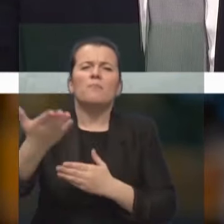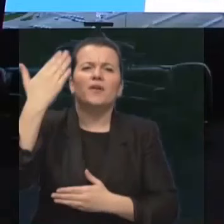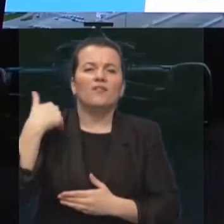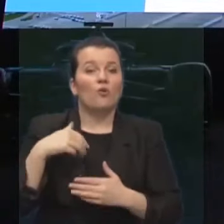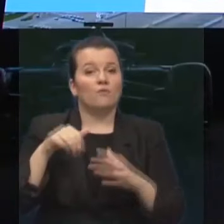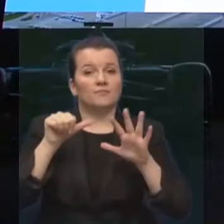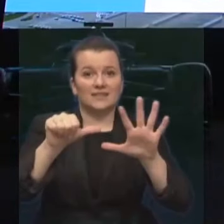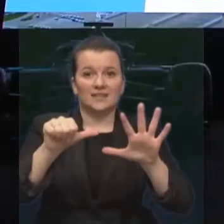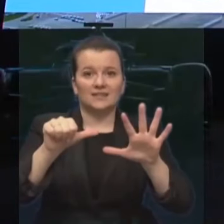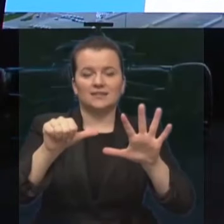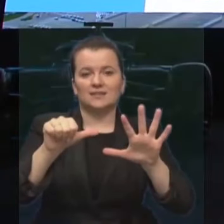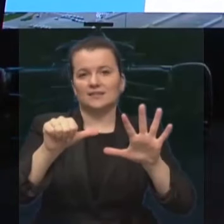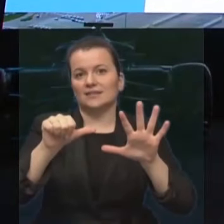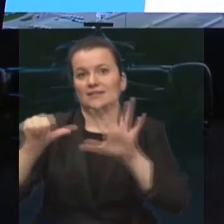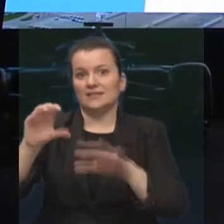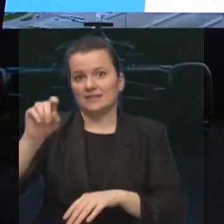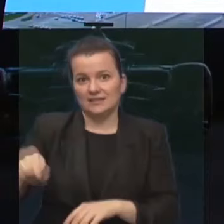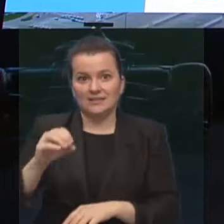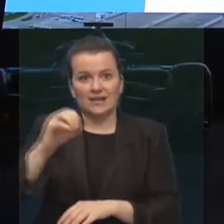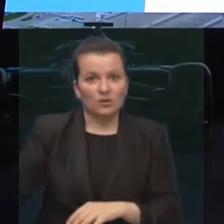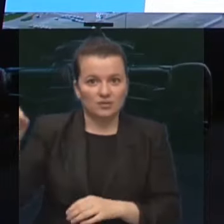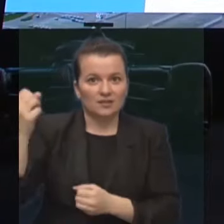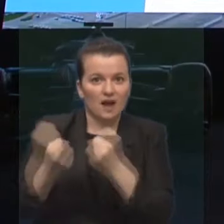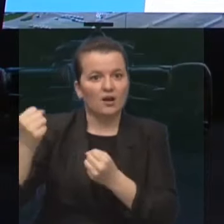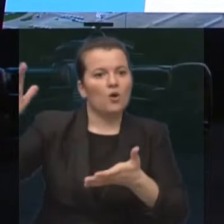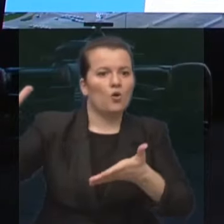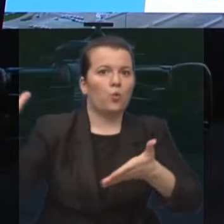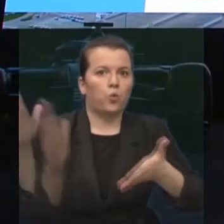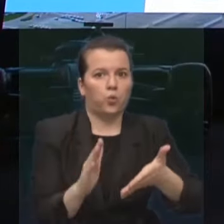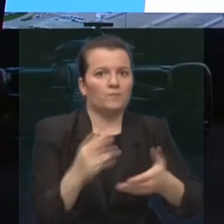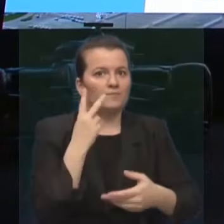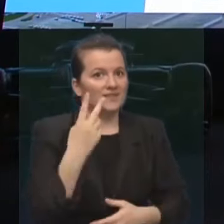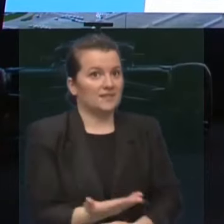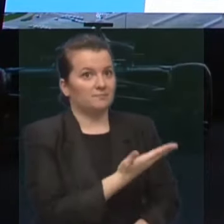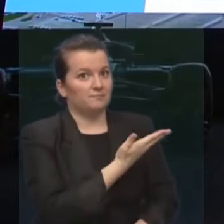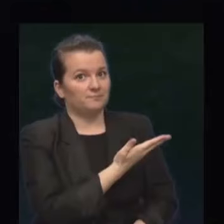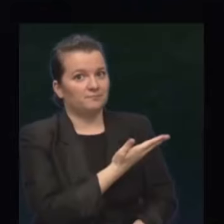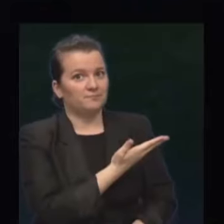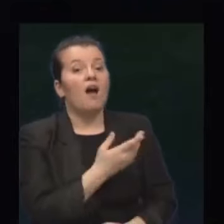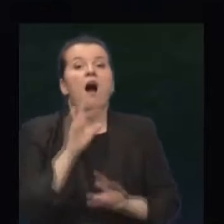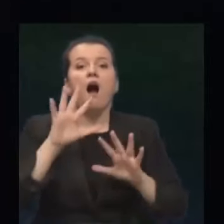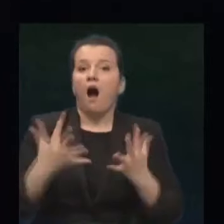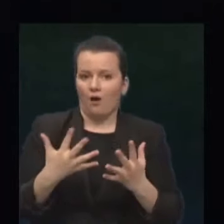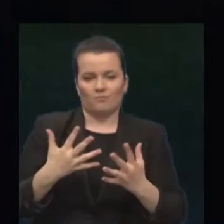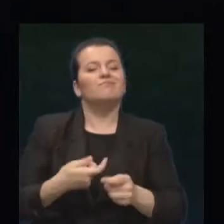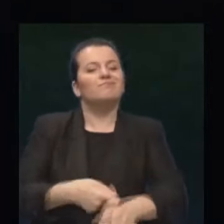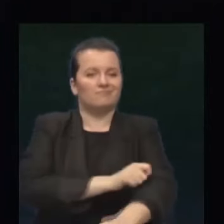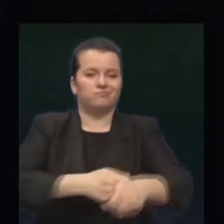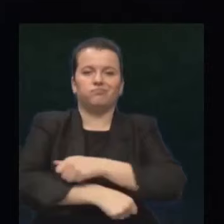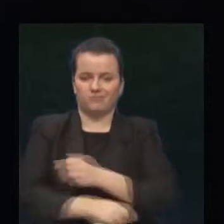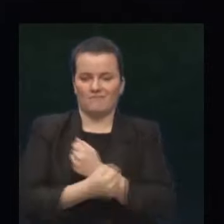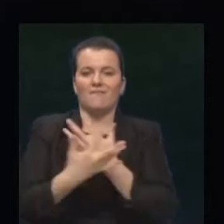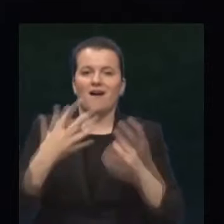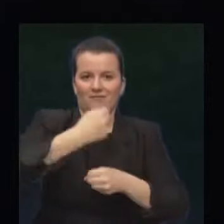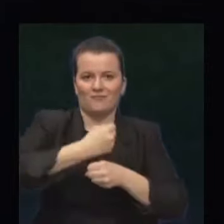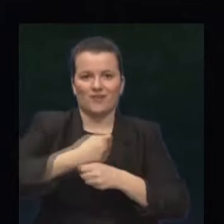660,000 cars down to 480,000. So, well, a lot remains to be done, however, of course, to stabilize,